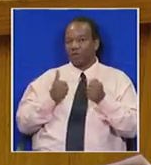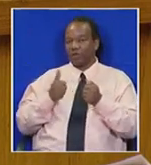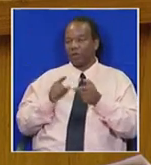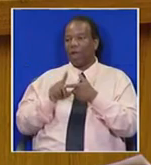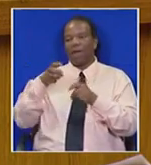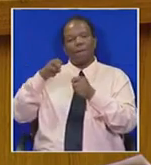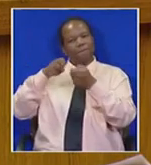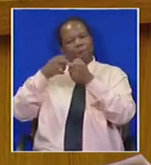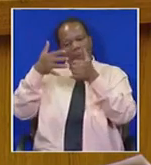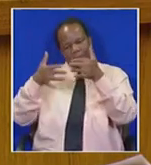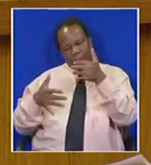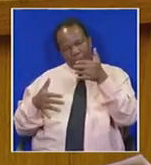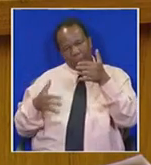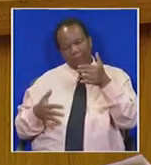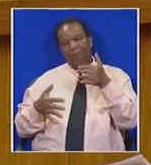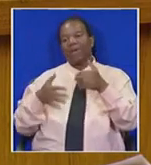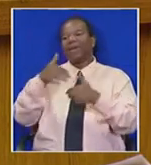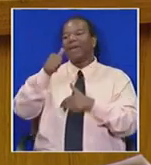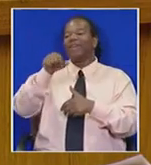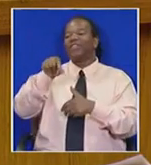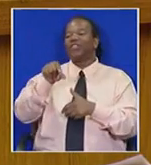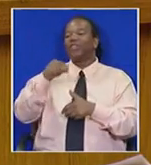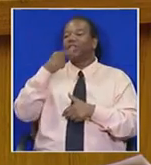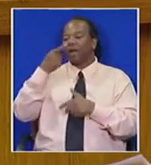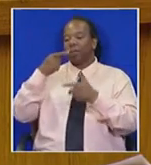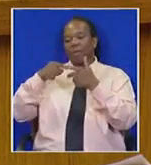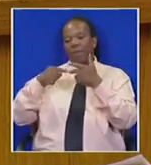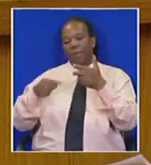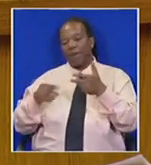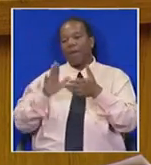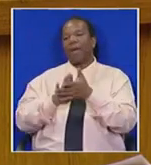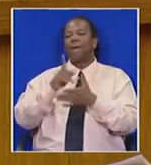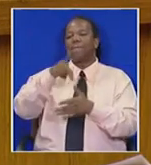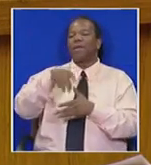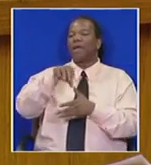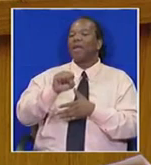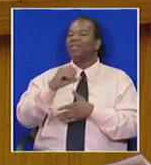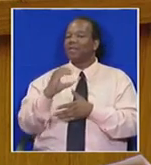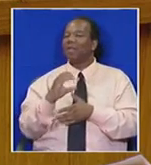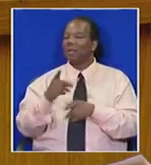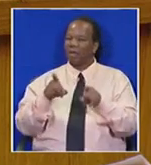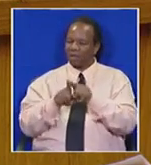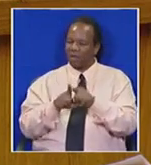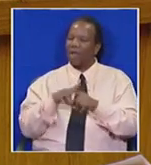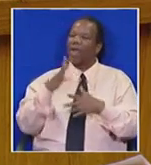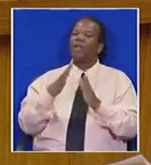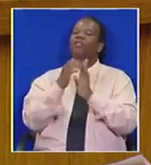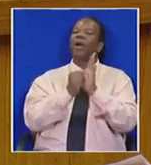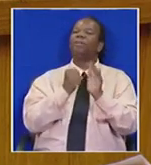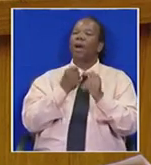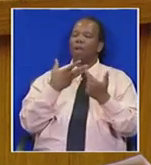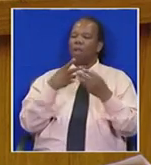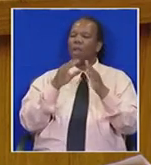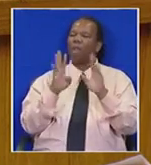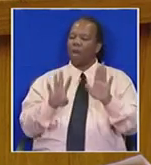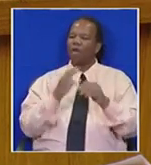problems pointed out by the Auditor General, the Public Service Commission, and other Chapter 9 institutions to do something about the